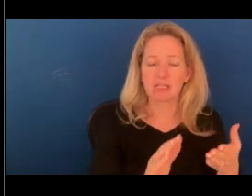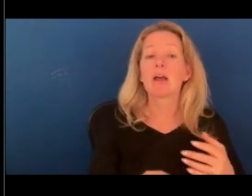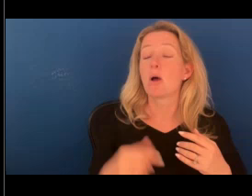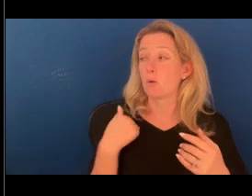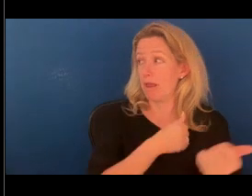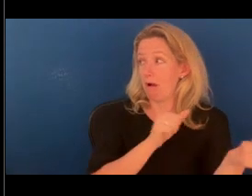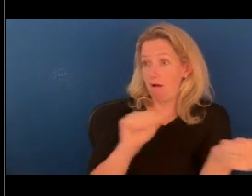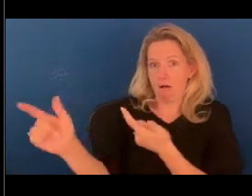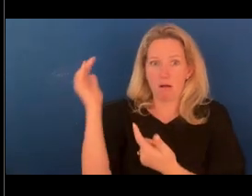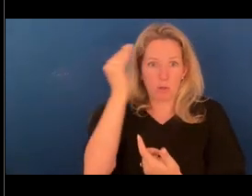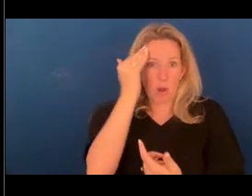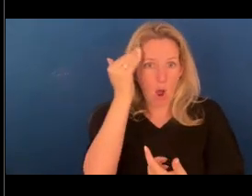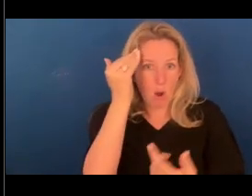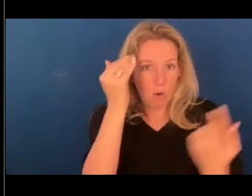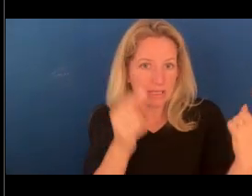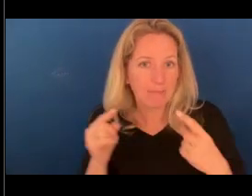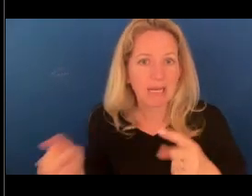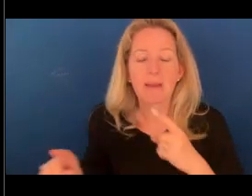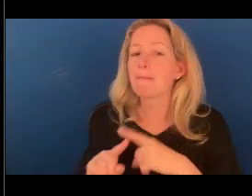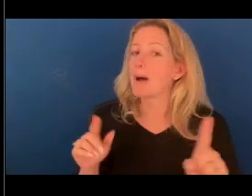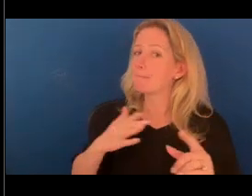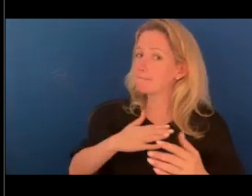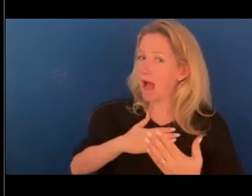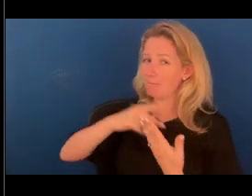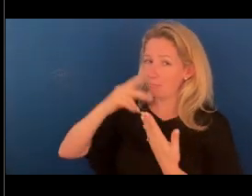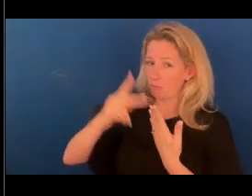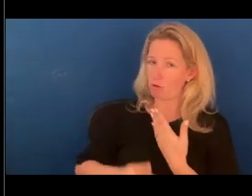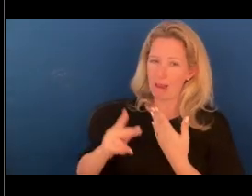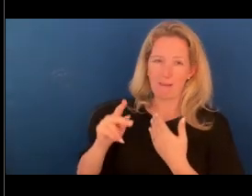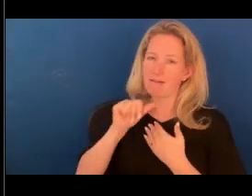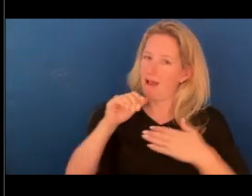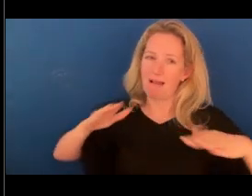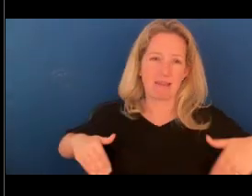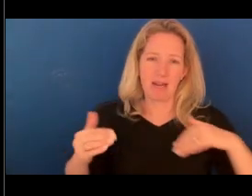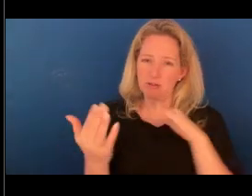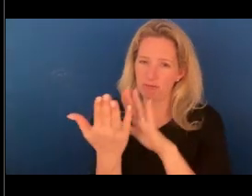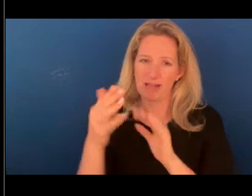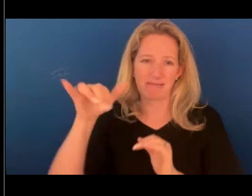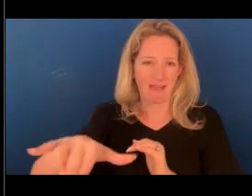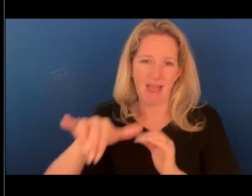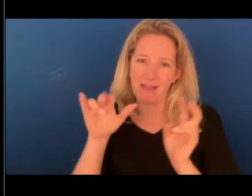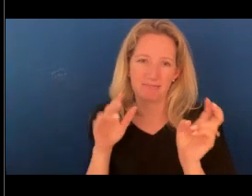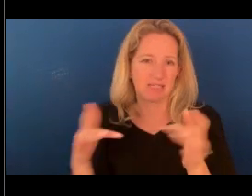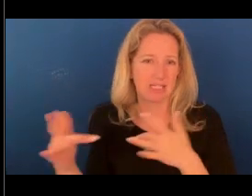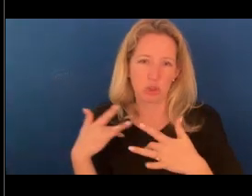know about it. I can't say my program specifically has addressed that issue. Thank